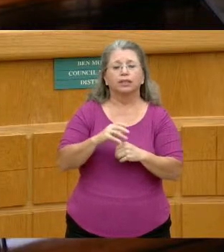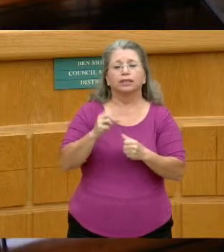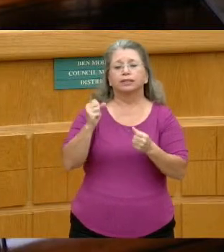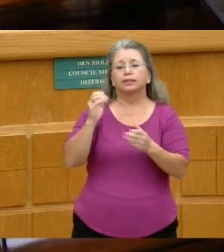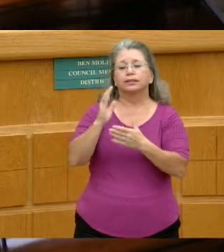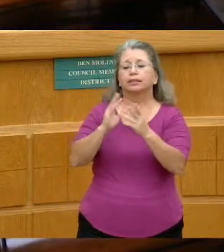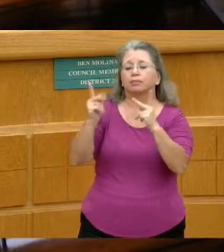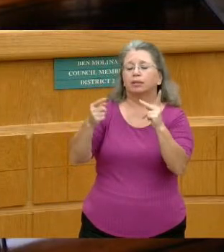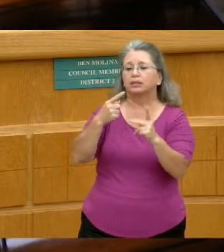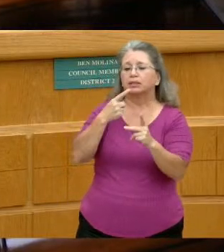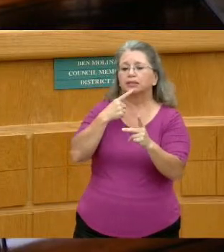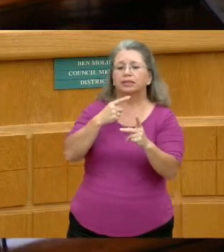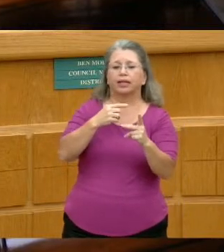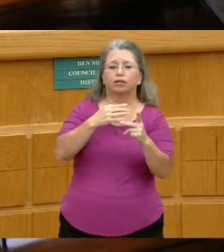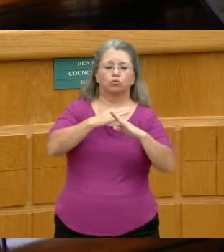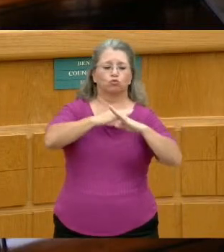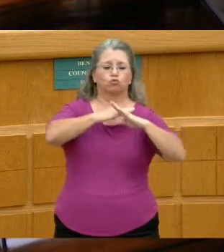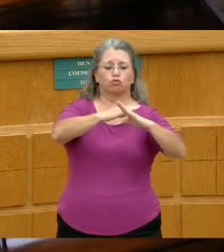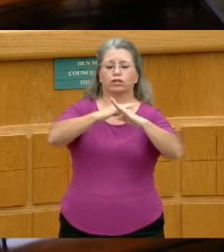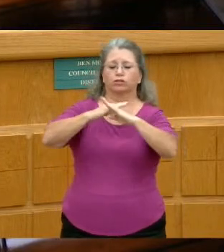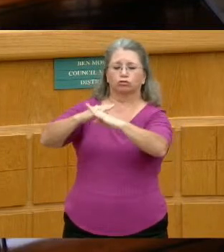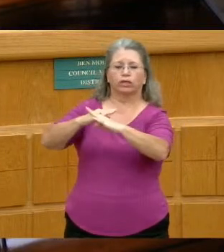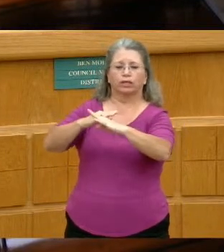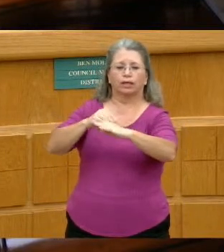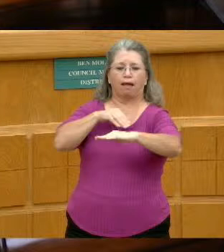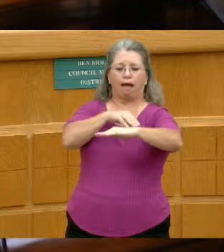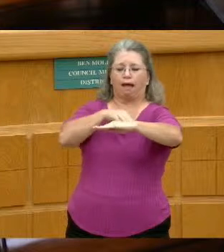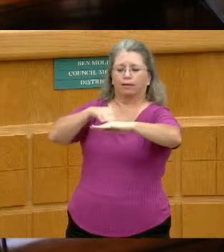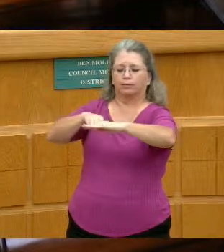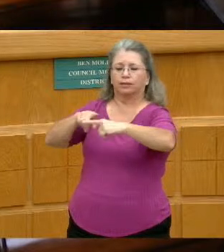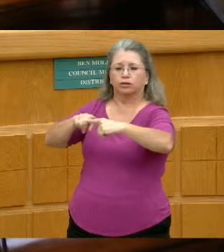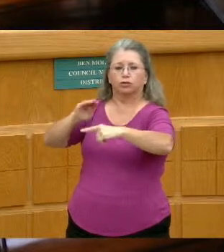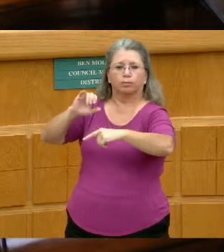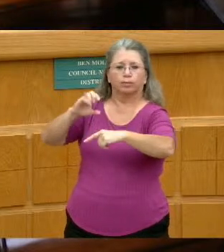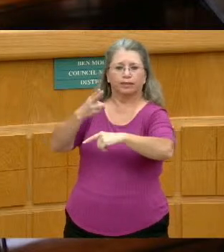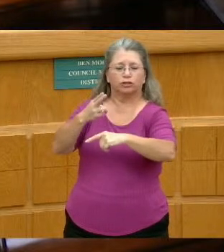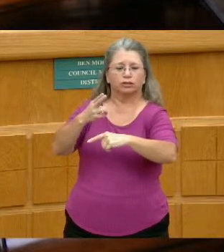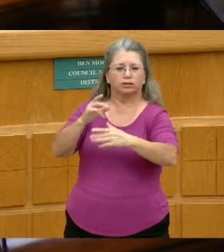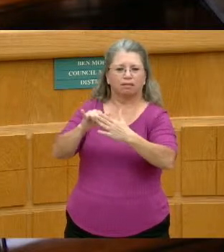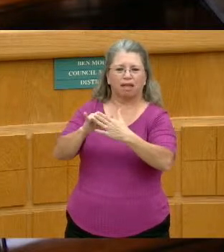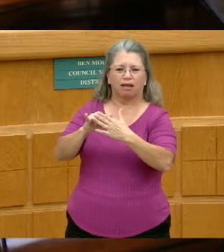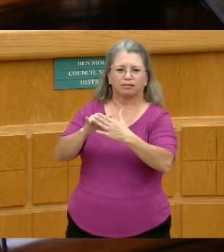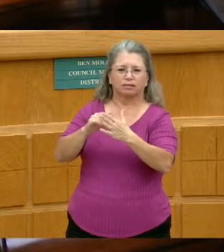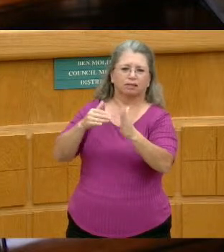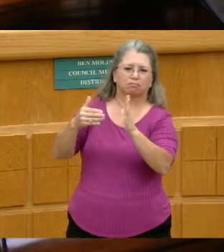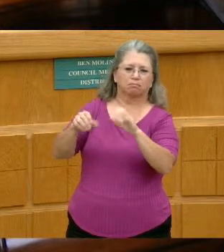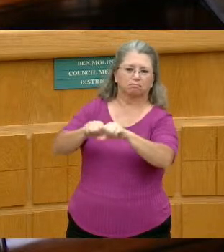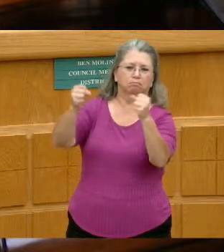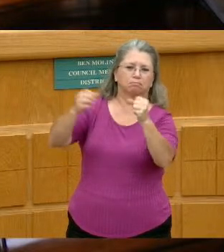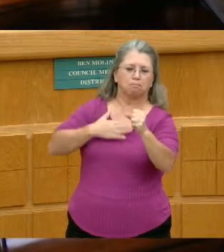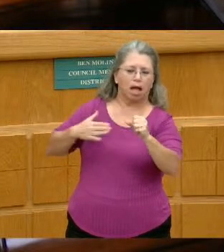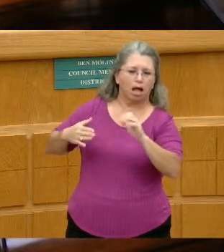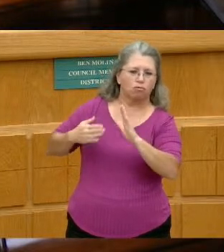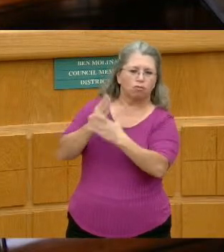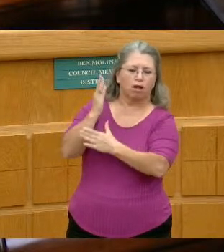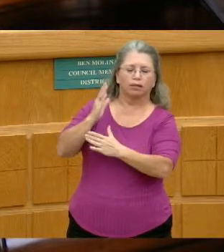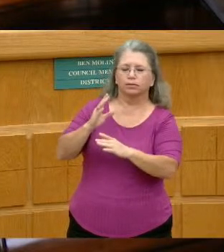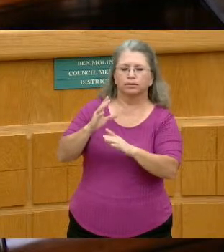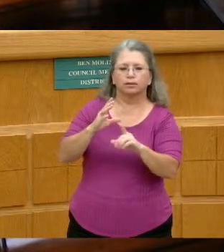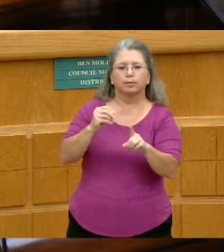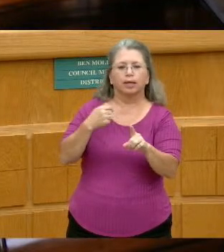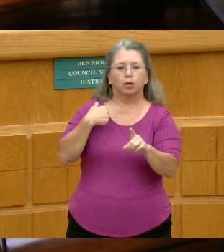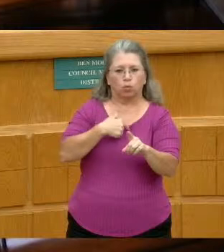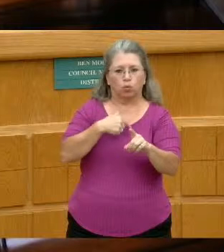liberties. But our Open Beaches law also gives local officials the power to restrict access to the beach during